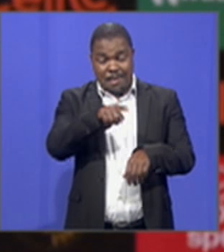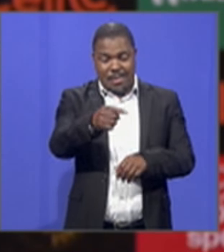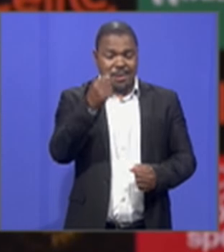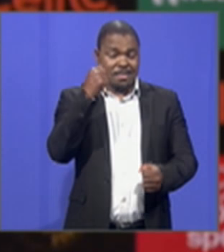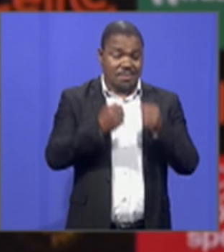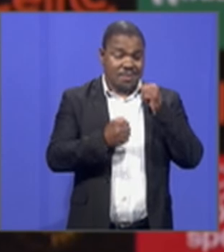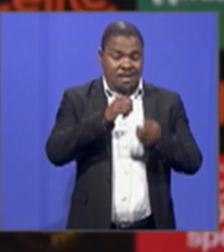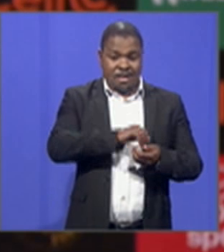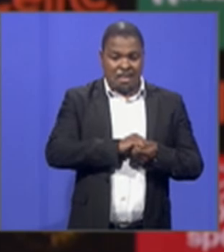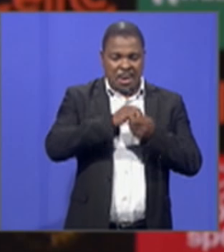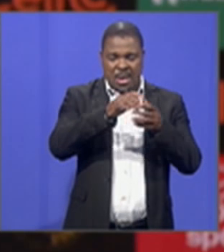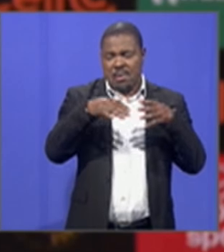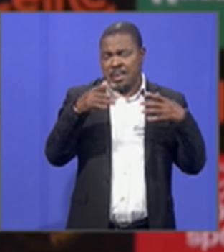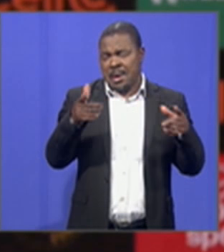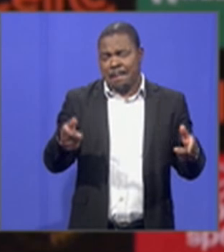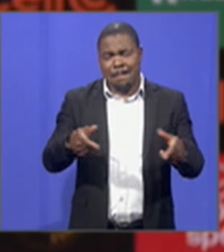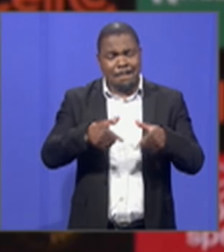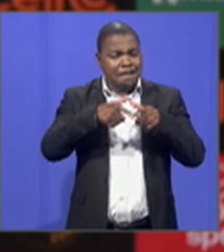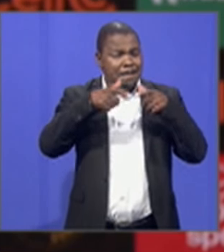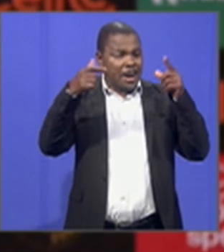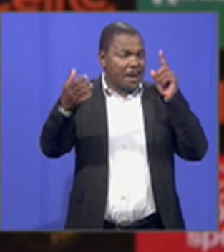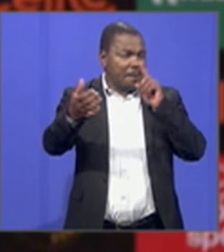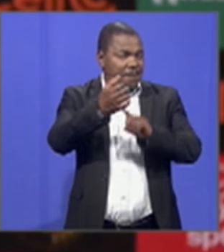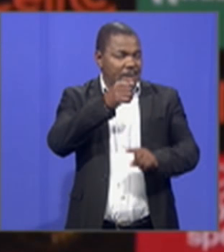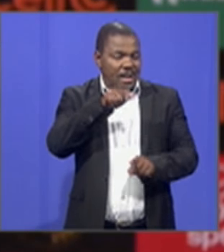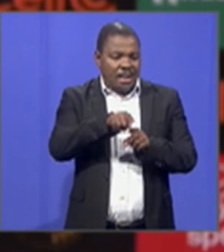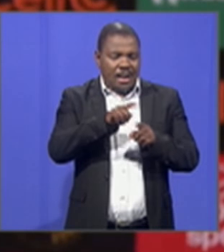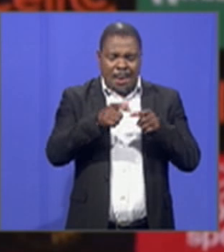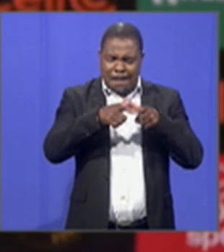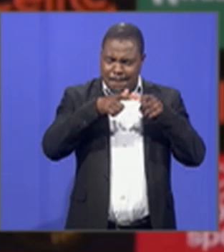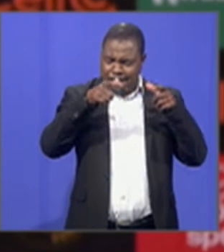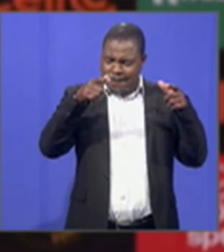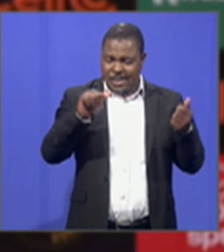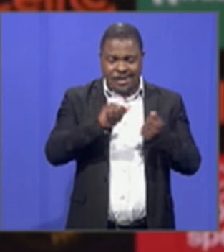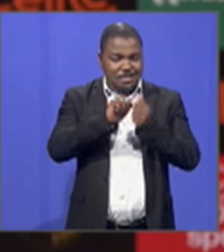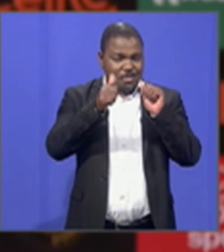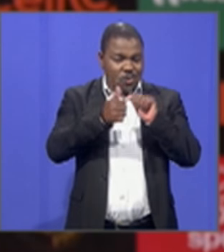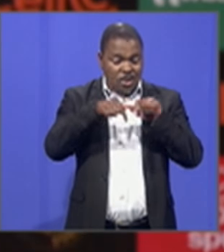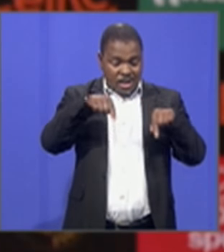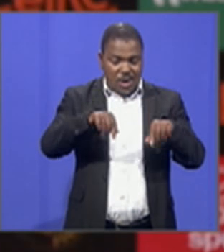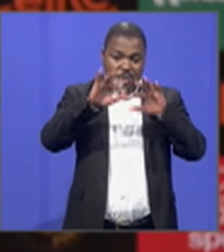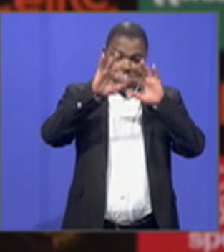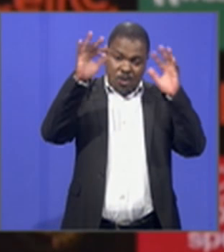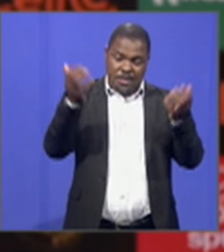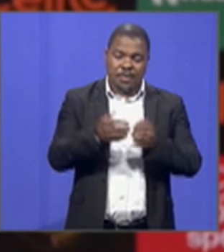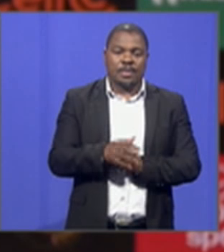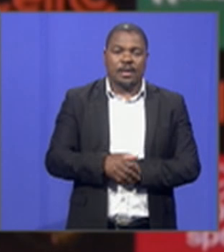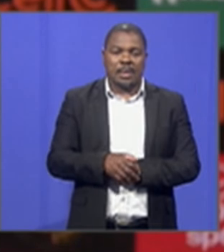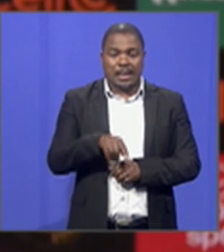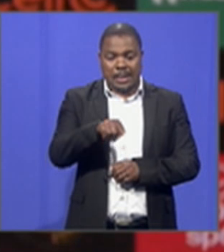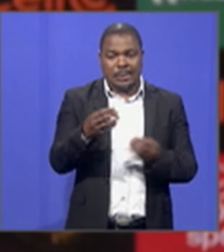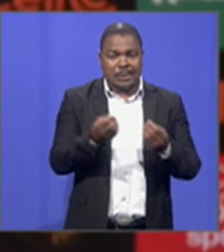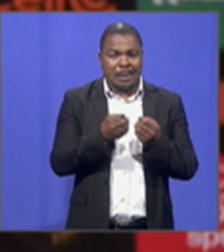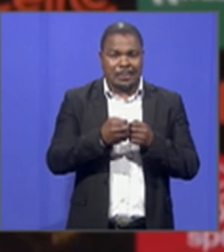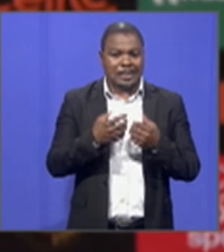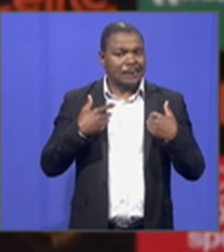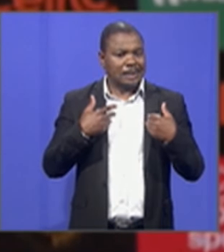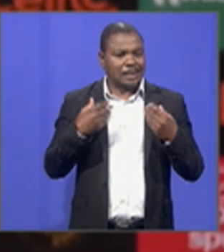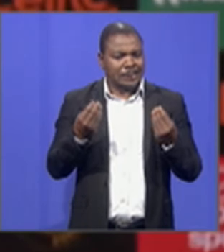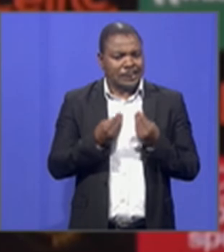massive milestone in the history of one of the greatest sporting events on earth, and the start of something just as